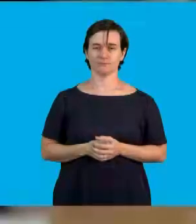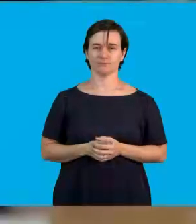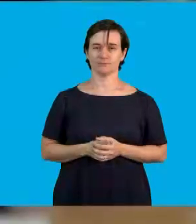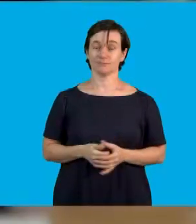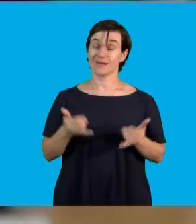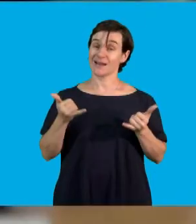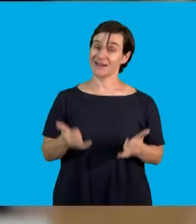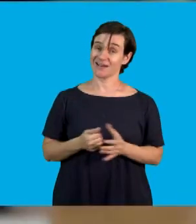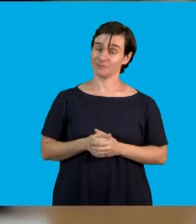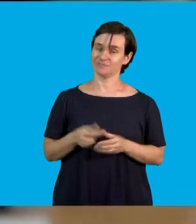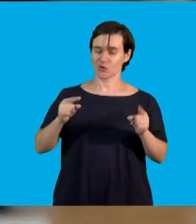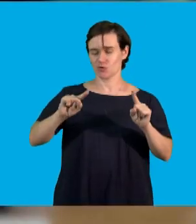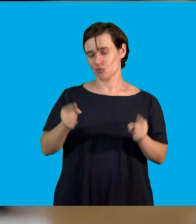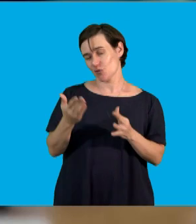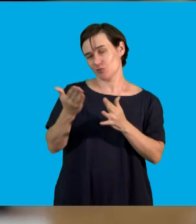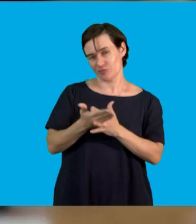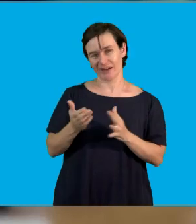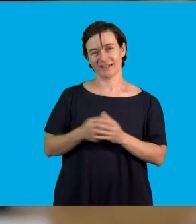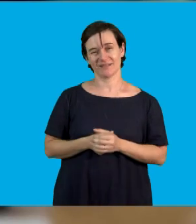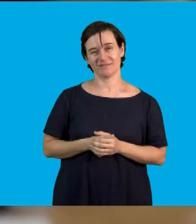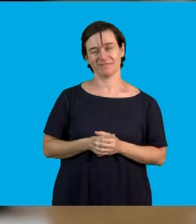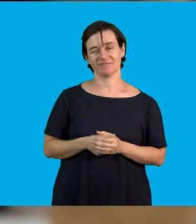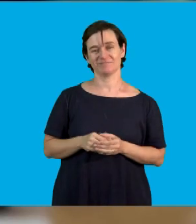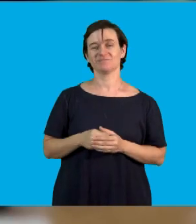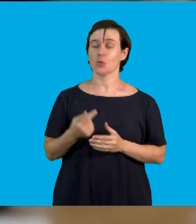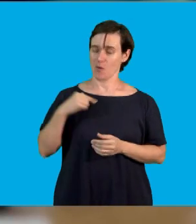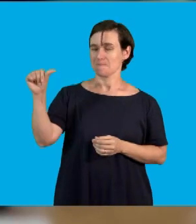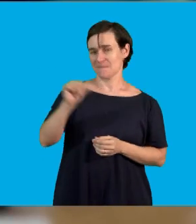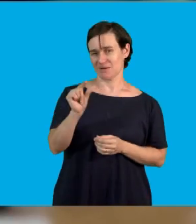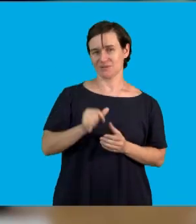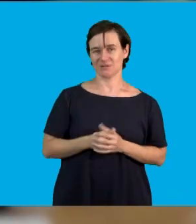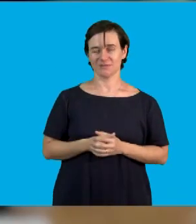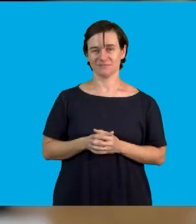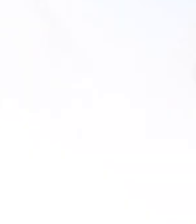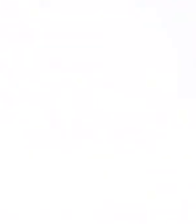so now we are going to take a quick ad break. Don't go anywhere. We will be right back.